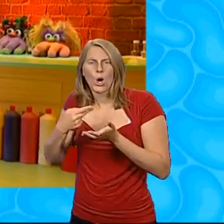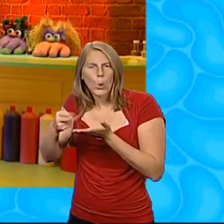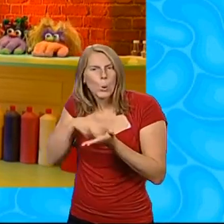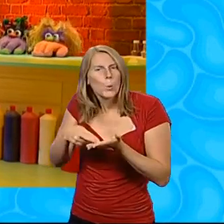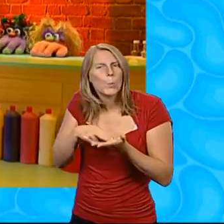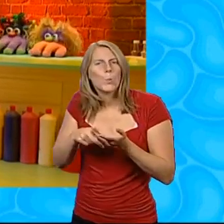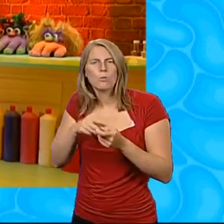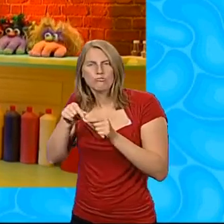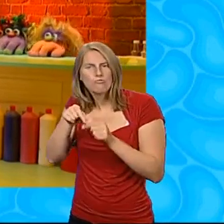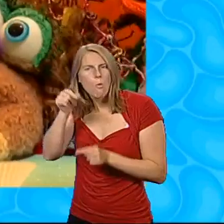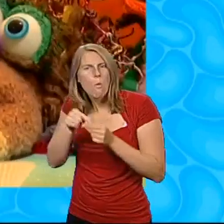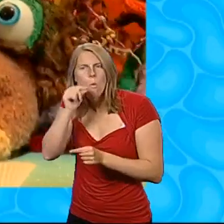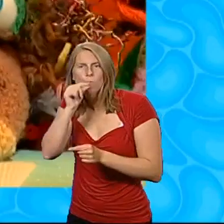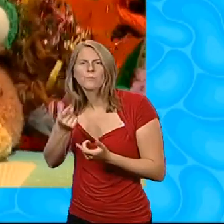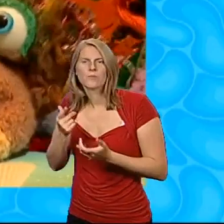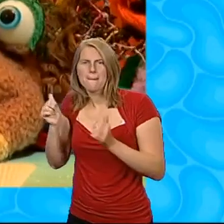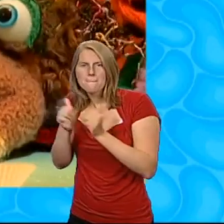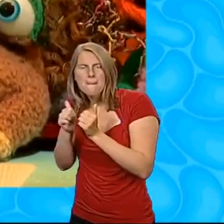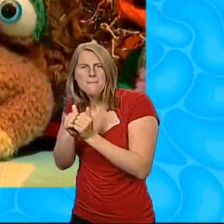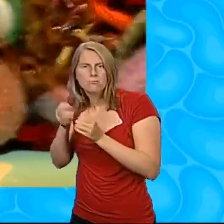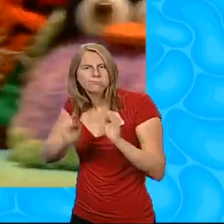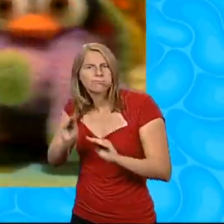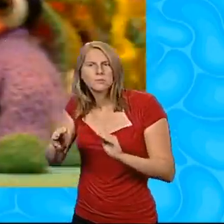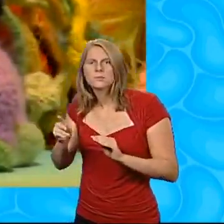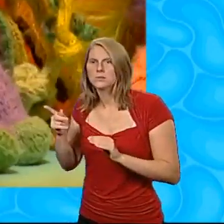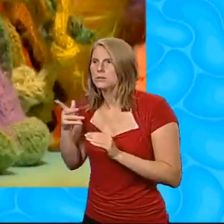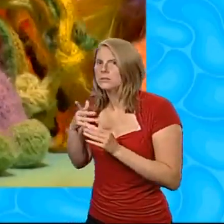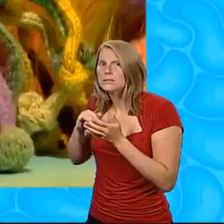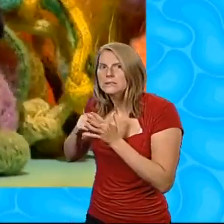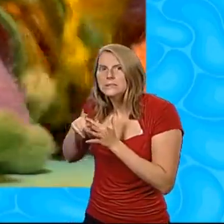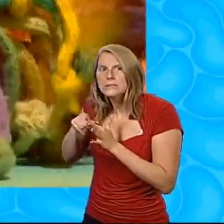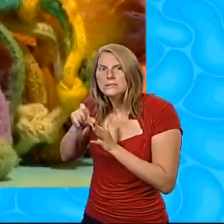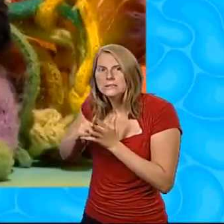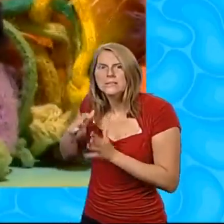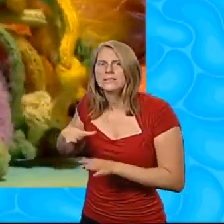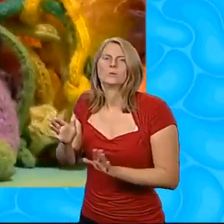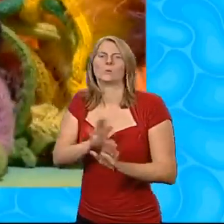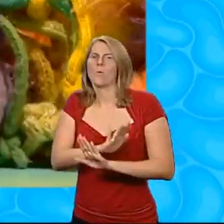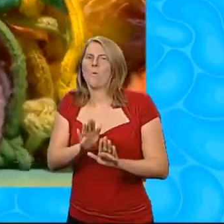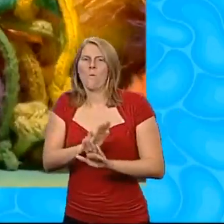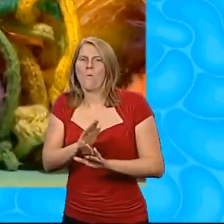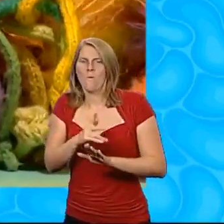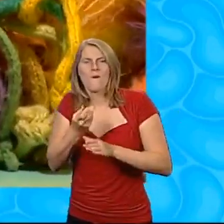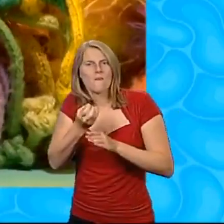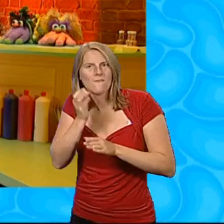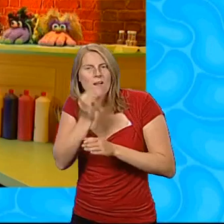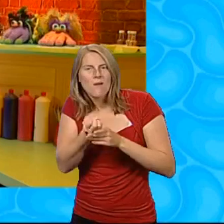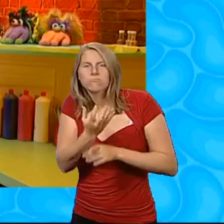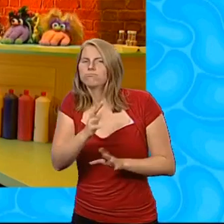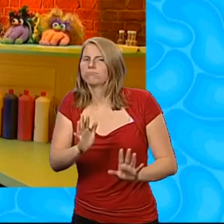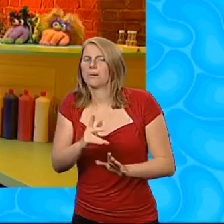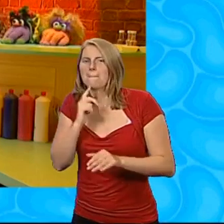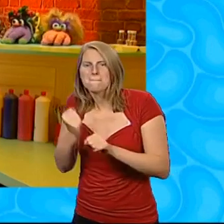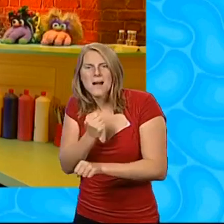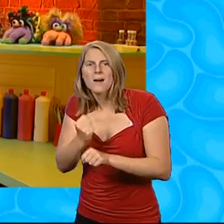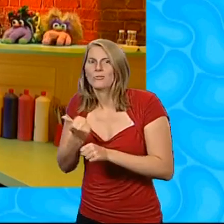paper to stick it on, and that's it. Oh, don't we need any seeds? Oh, Stick. No. We're not growing flowers, we're making them. That's right, we're